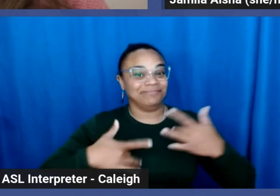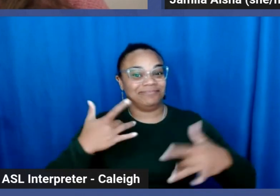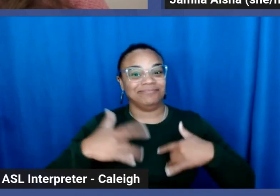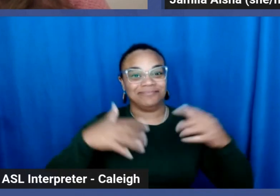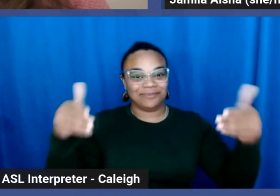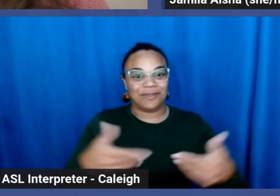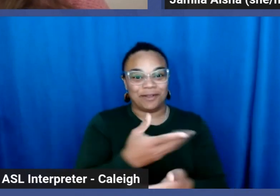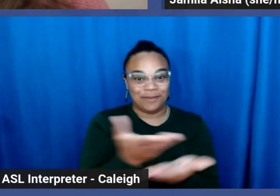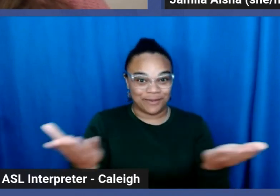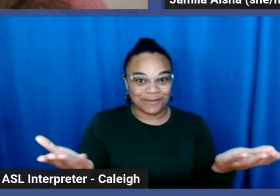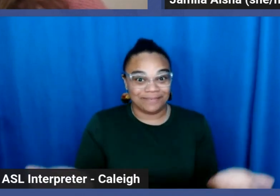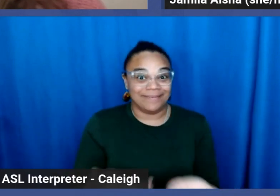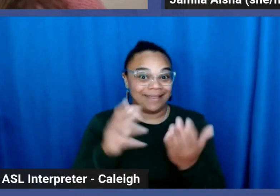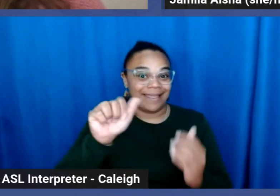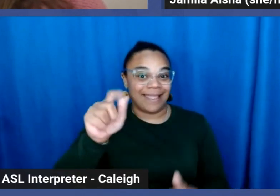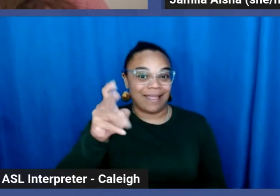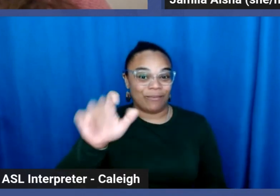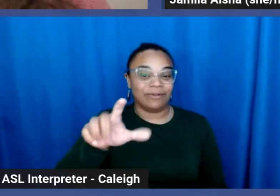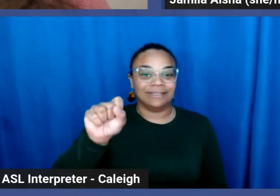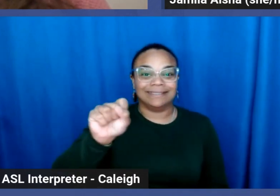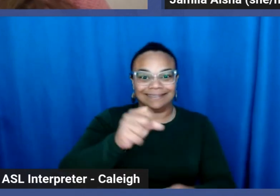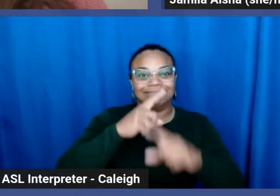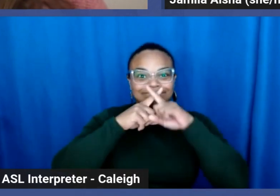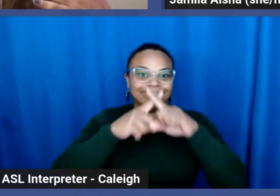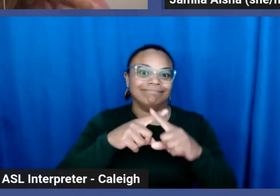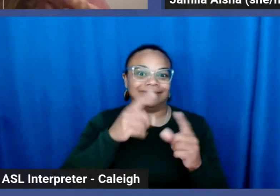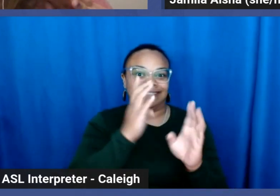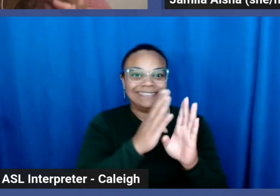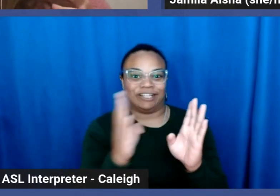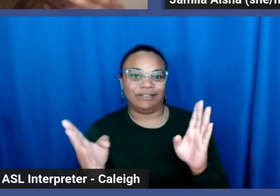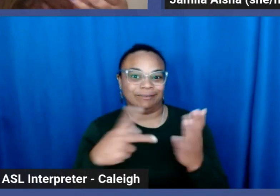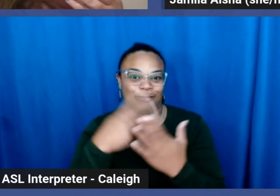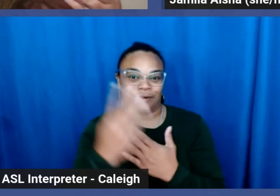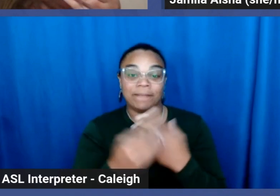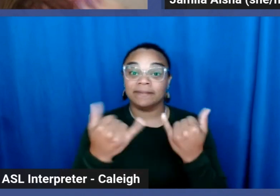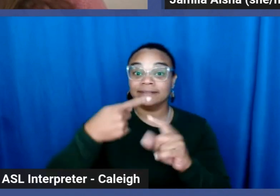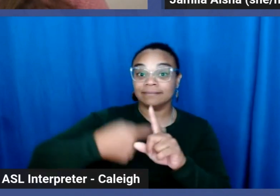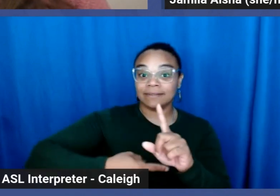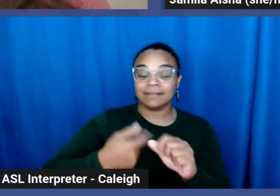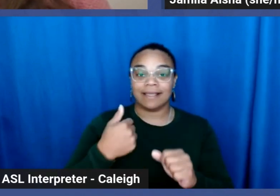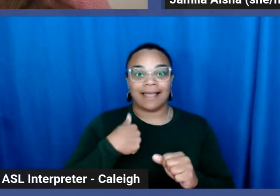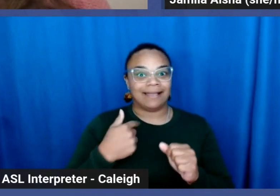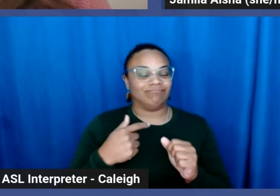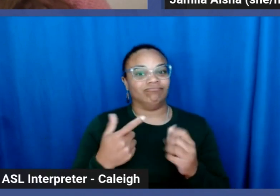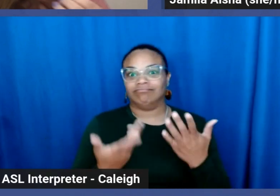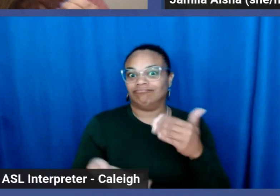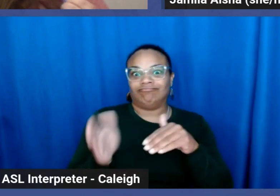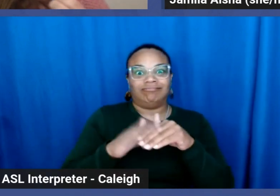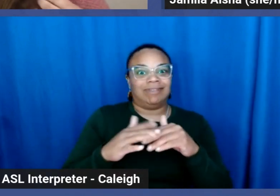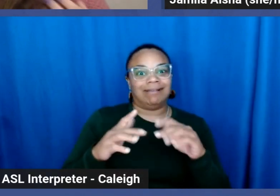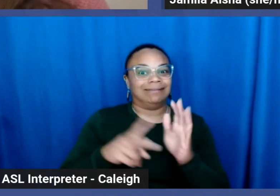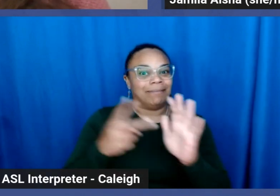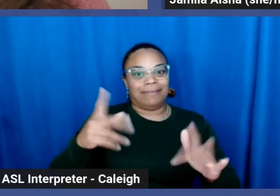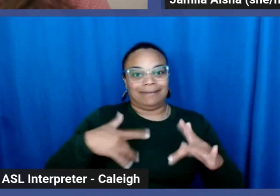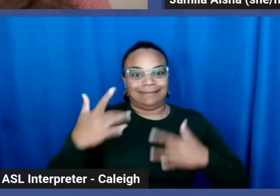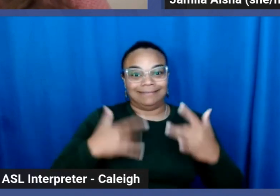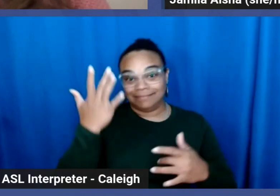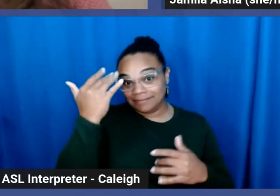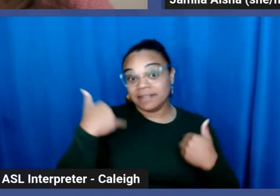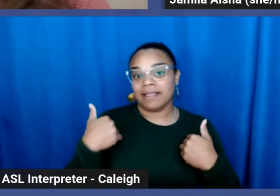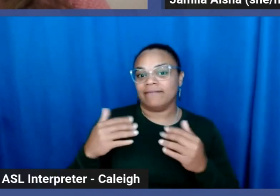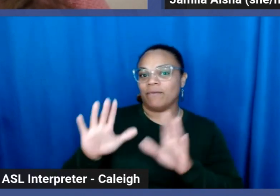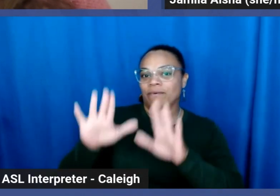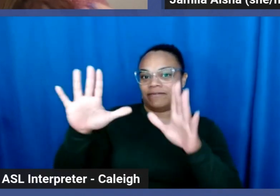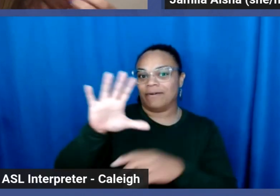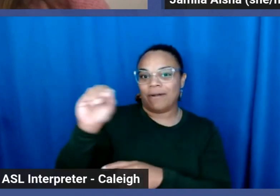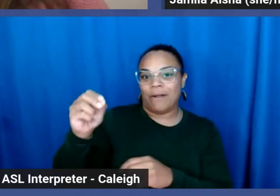the April Censorship Series program. This month, I am extra excited because I have a fabulous co-host